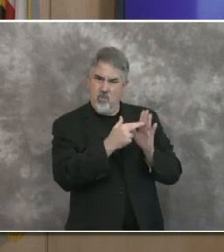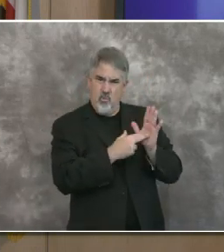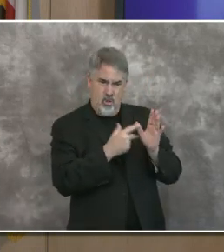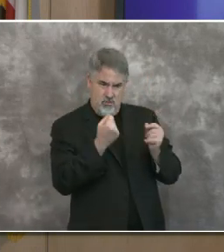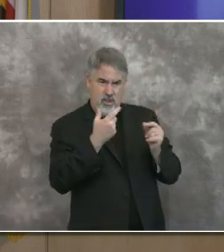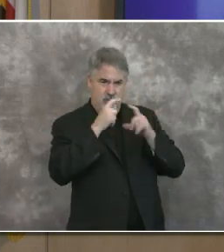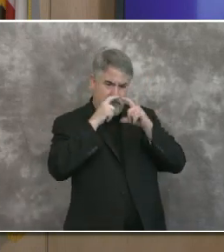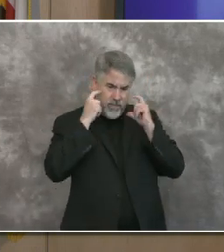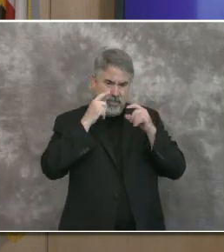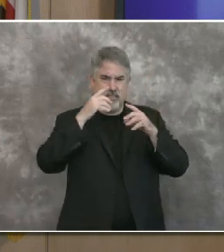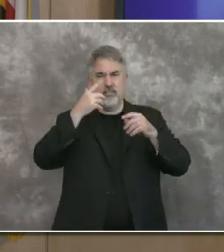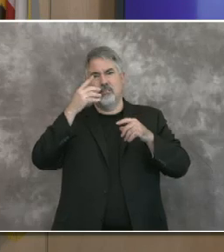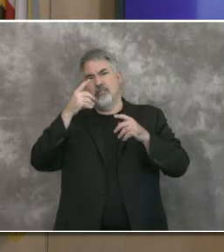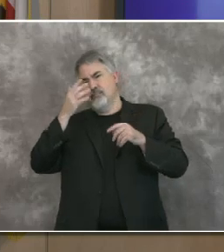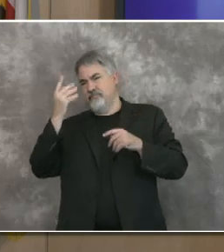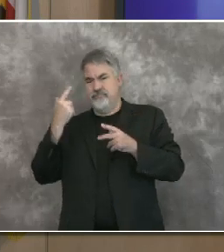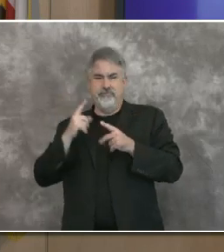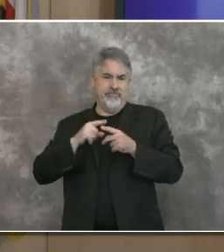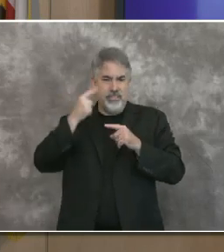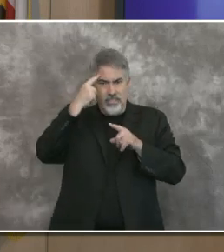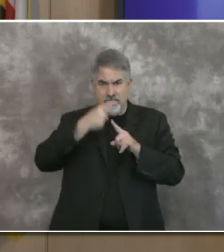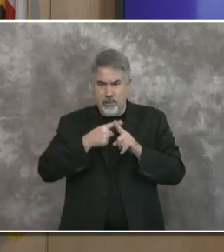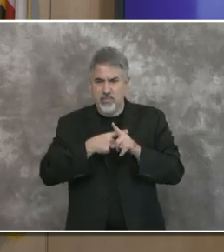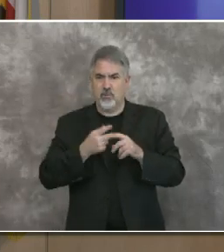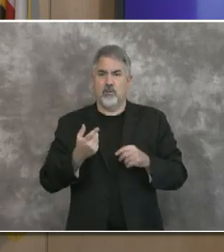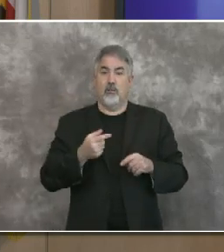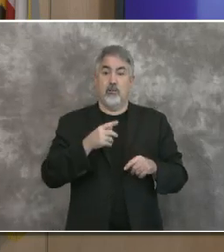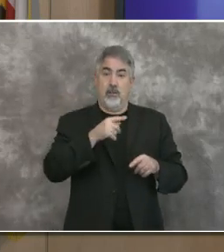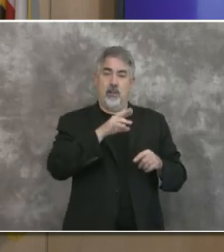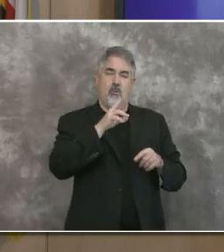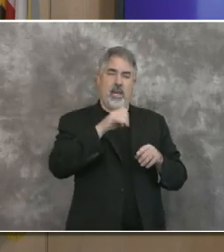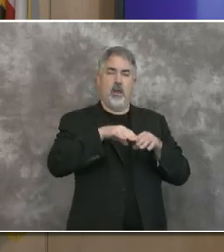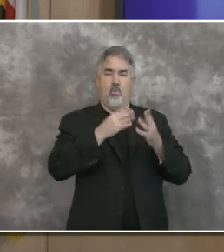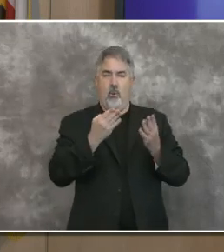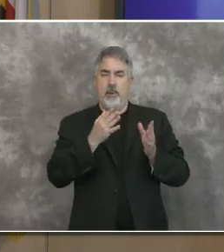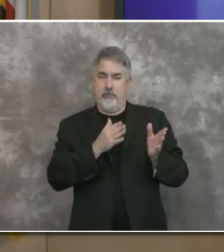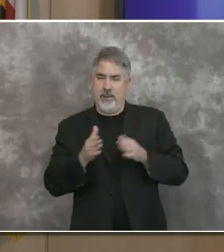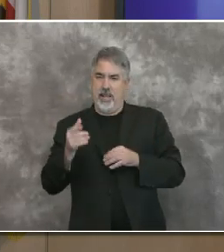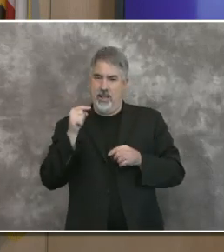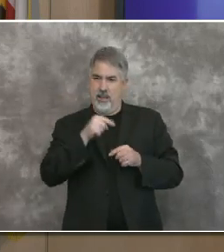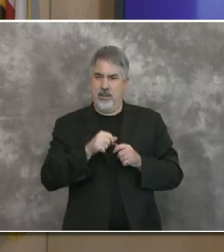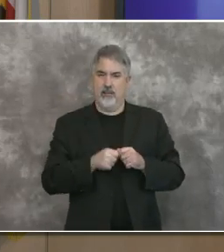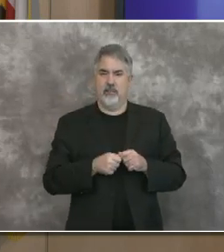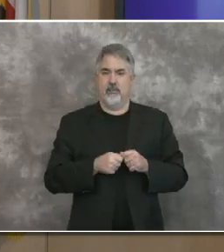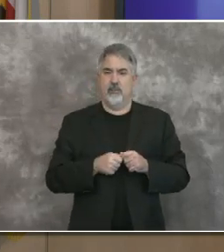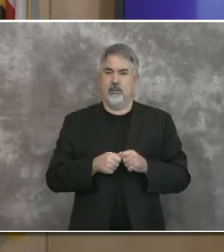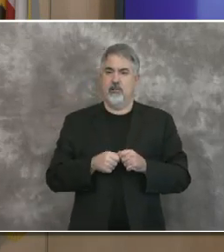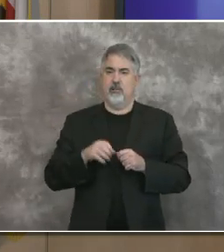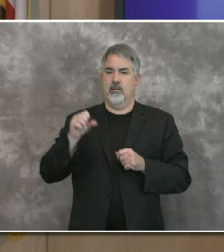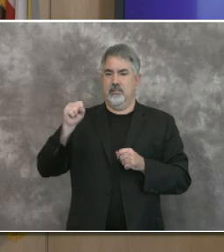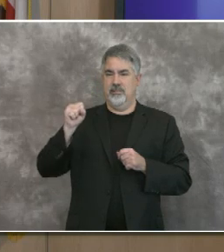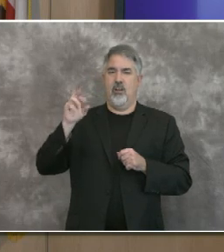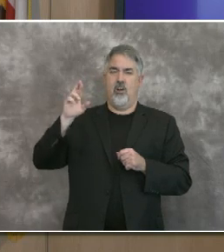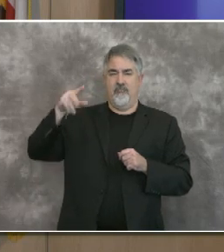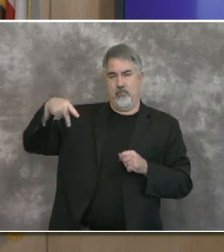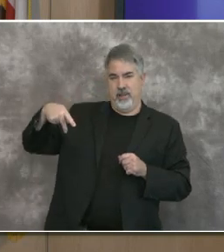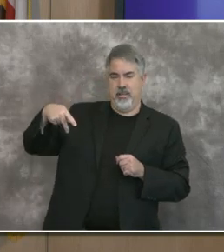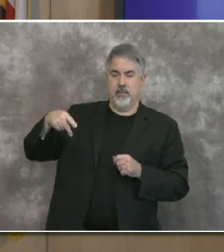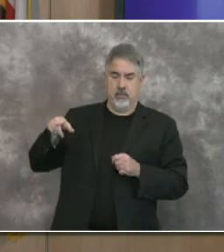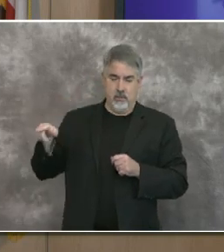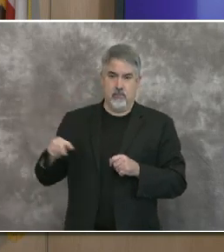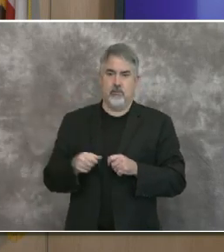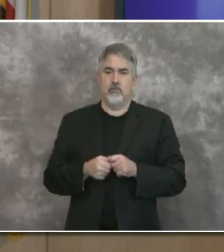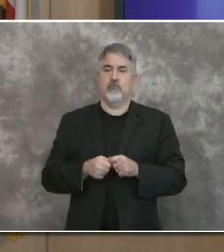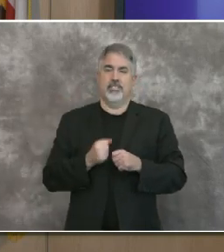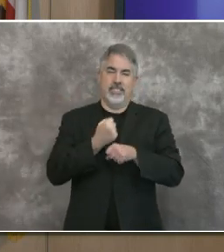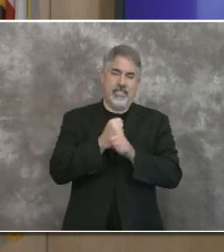SRP, and that is for every business that is out there. And they need to download that, they need to print that, they need to post that, they need to share that with their